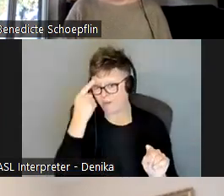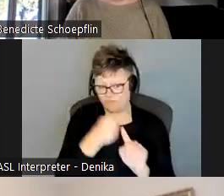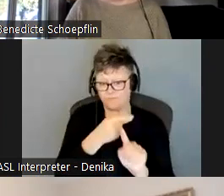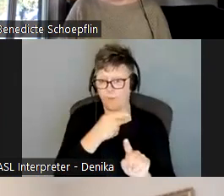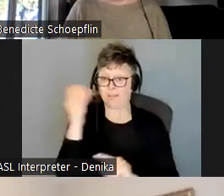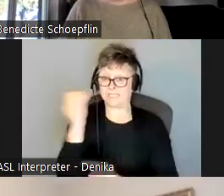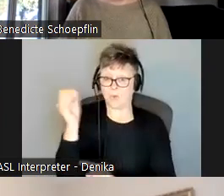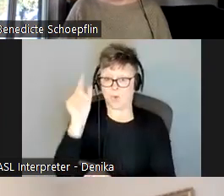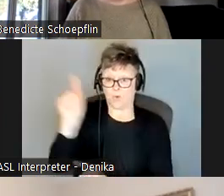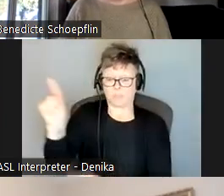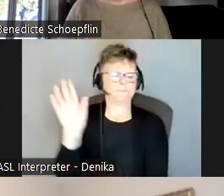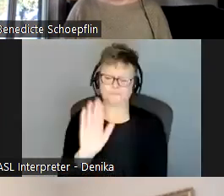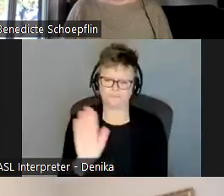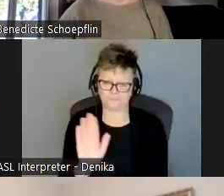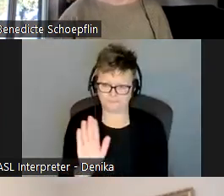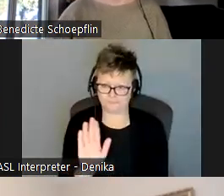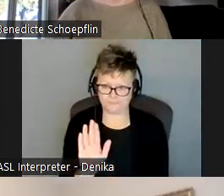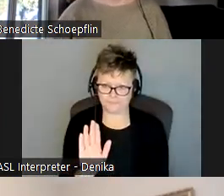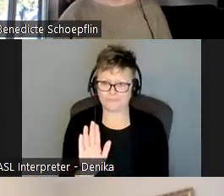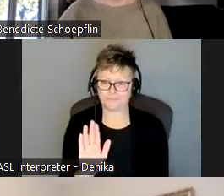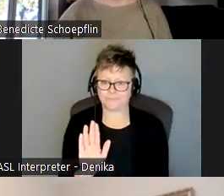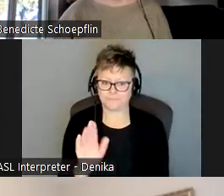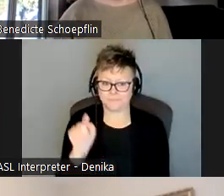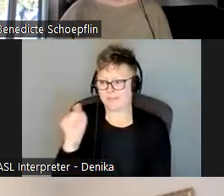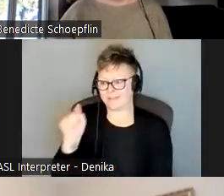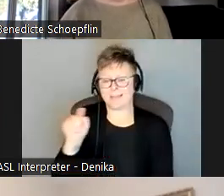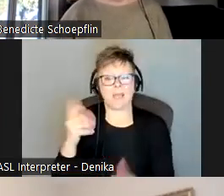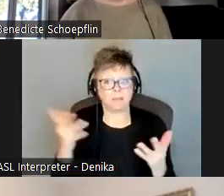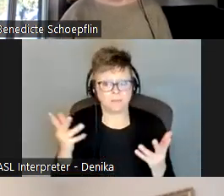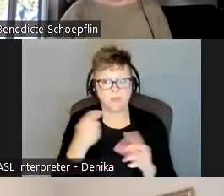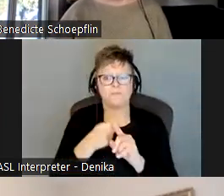government. They are of those of the speaker and